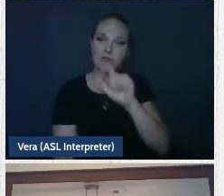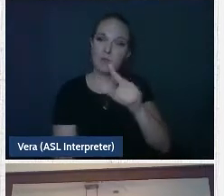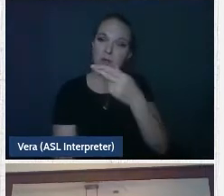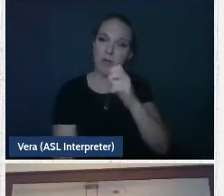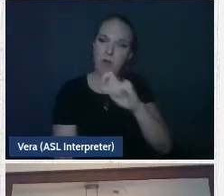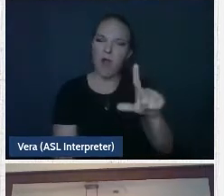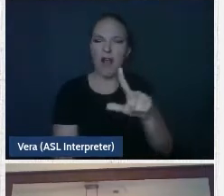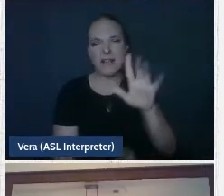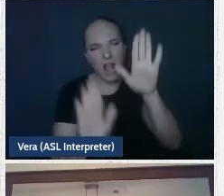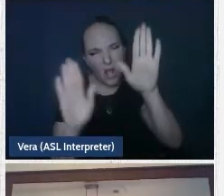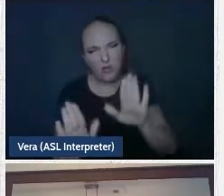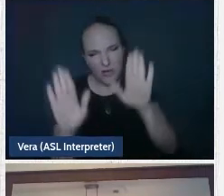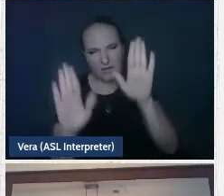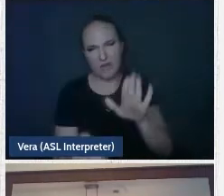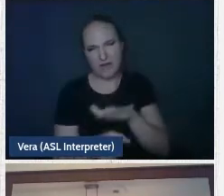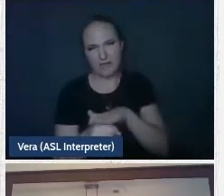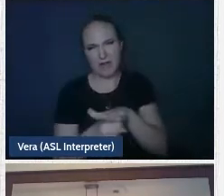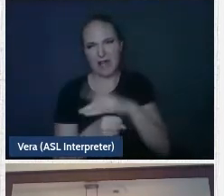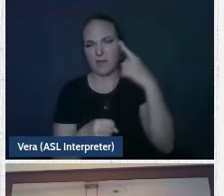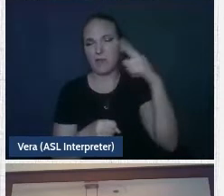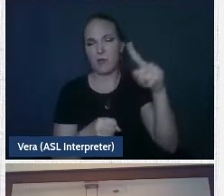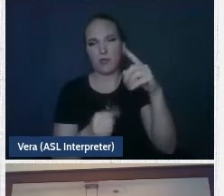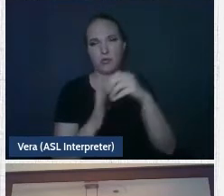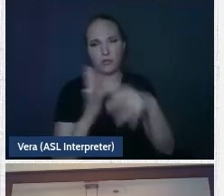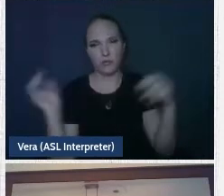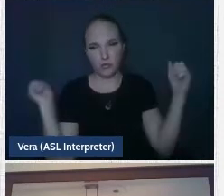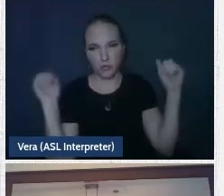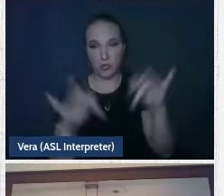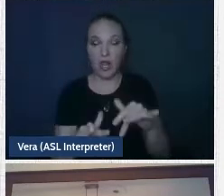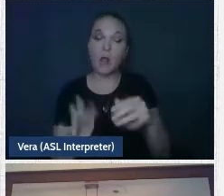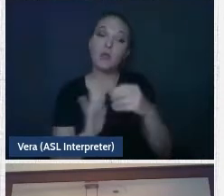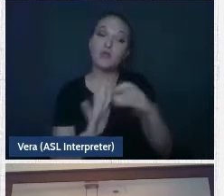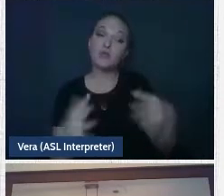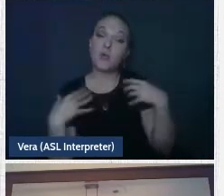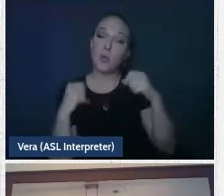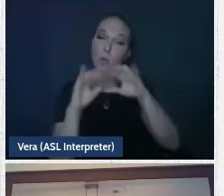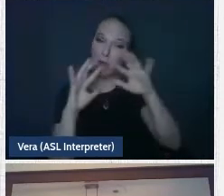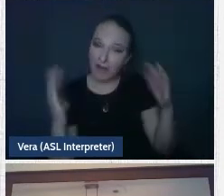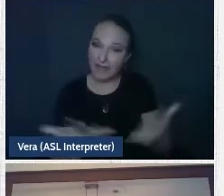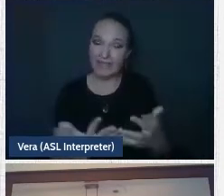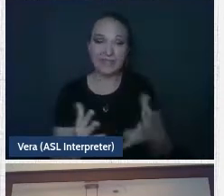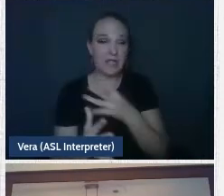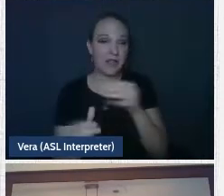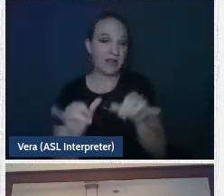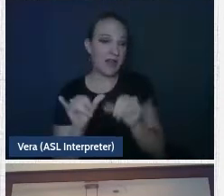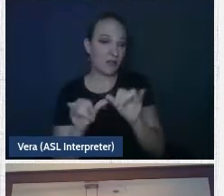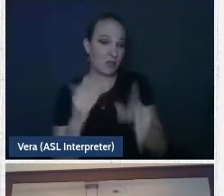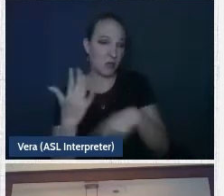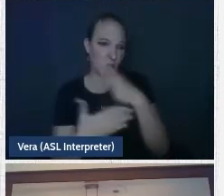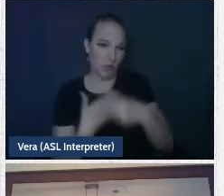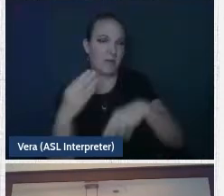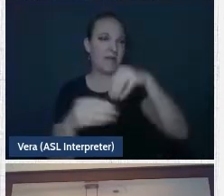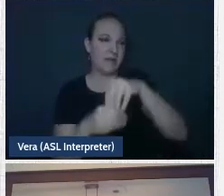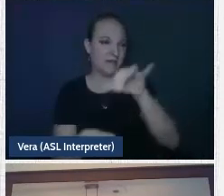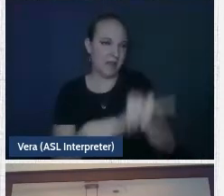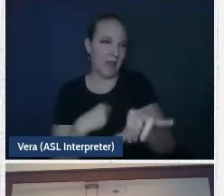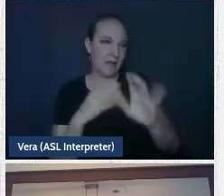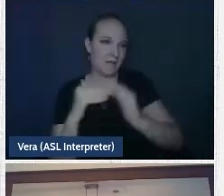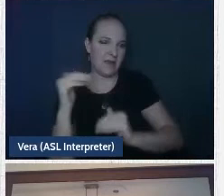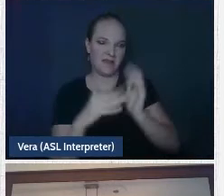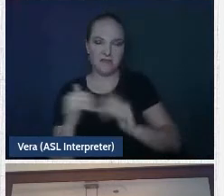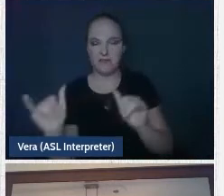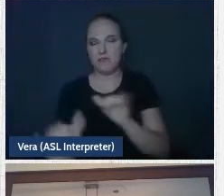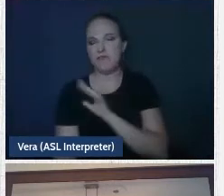student gathering. All the student wellness is here now, as well as the engineering programming. That's right. 2018.